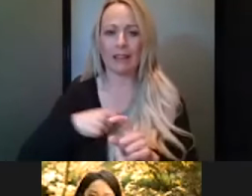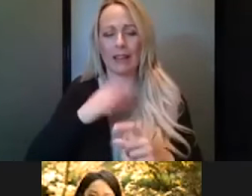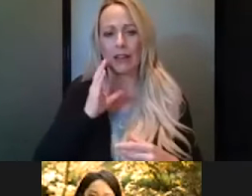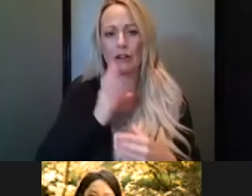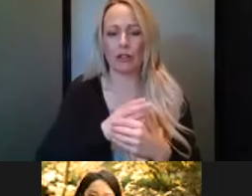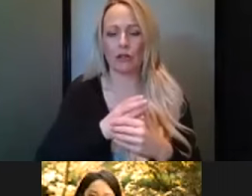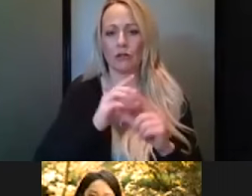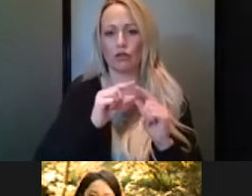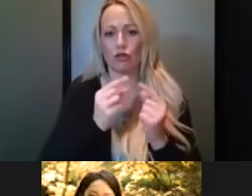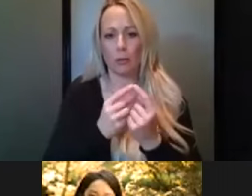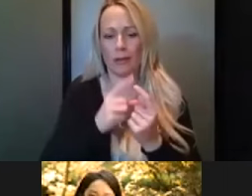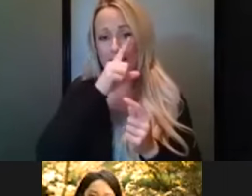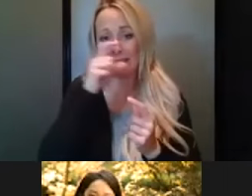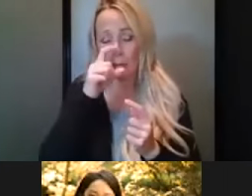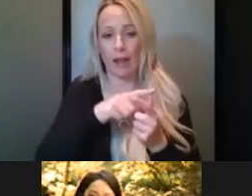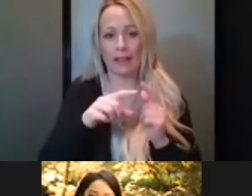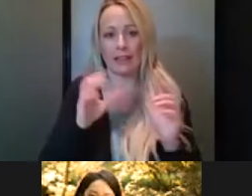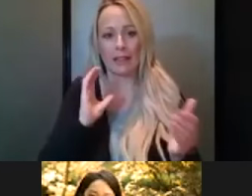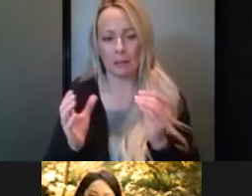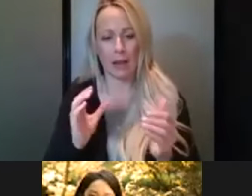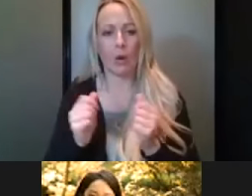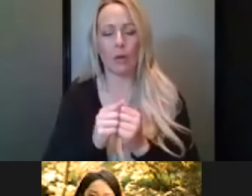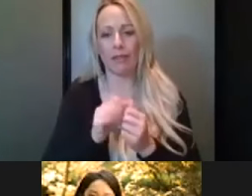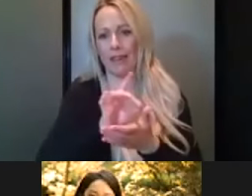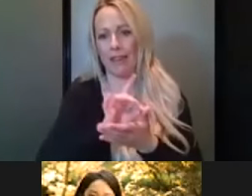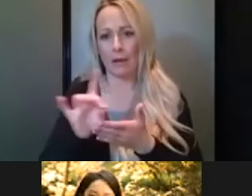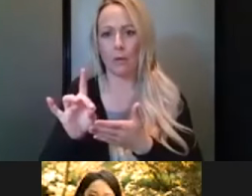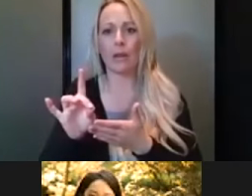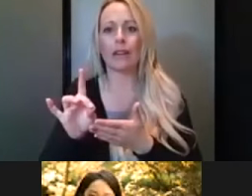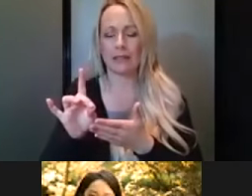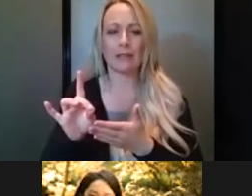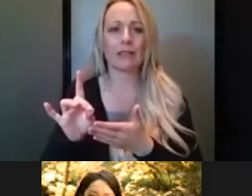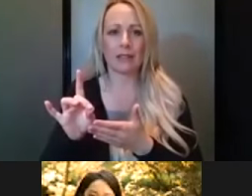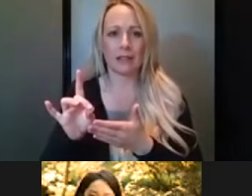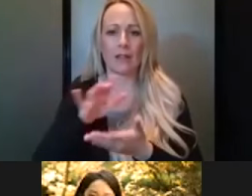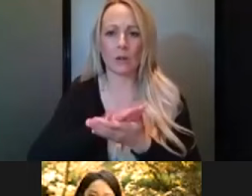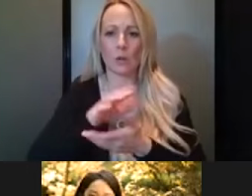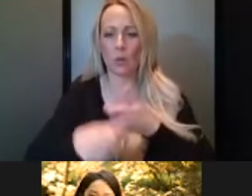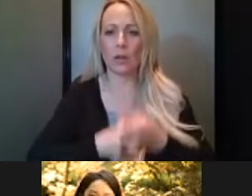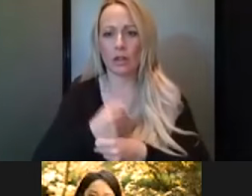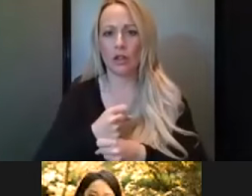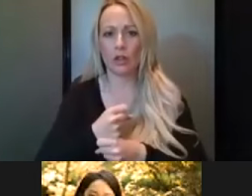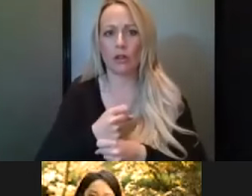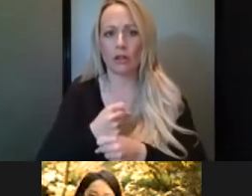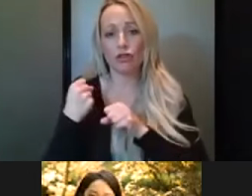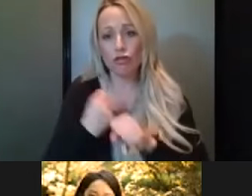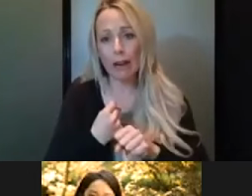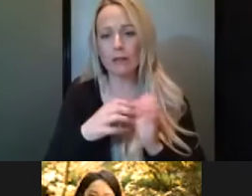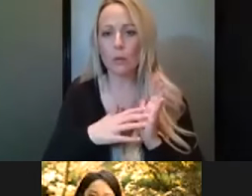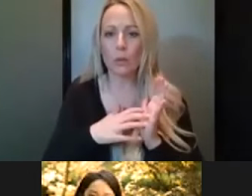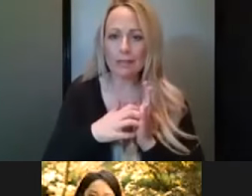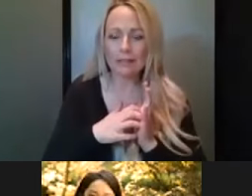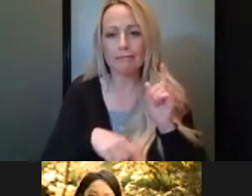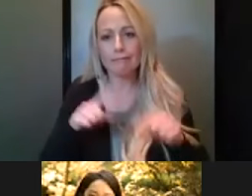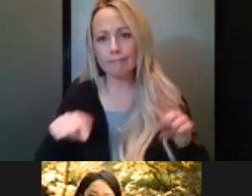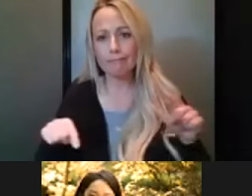and then compare that to 8 weeks of the school year. There's like strengths and weaknesses to that.